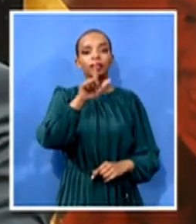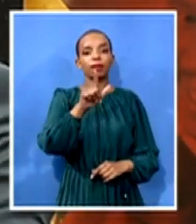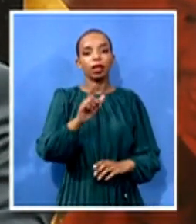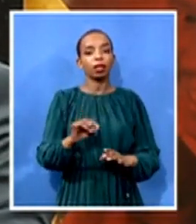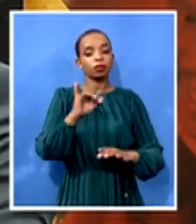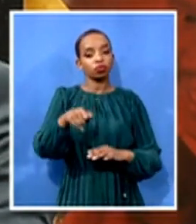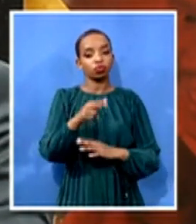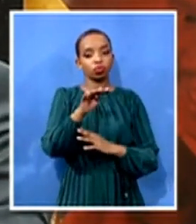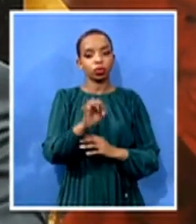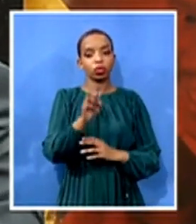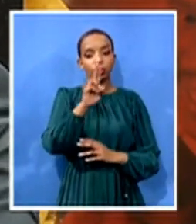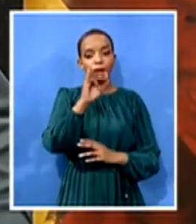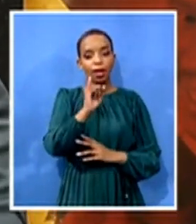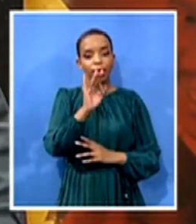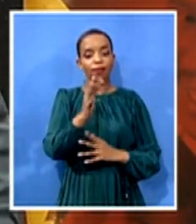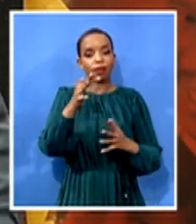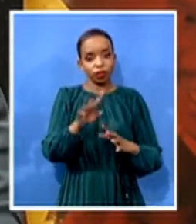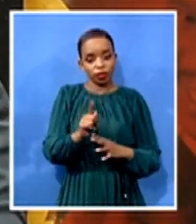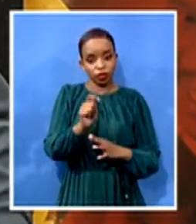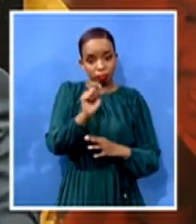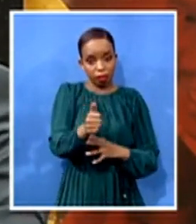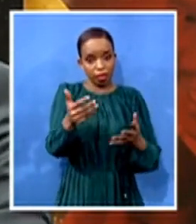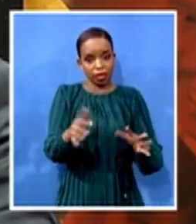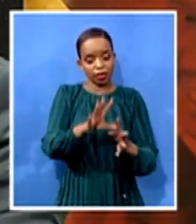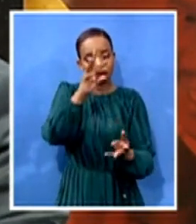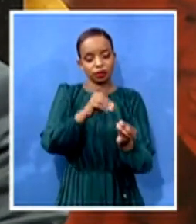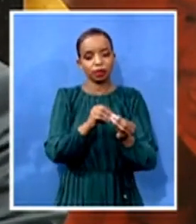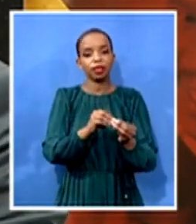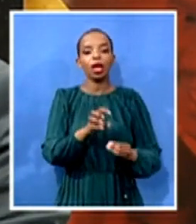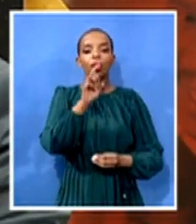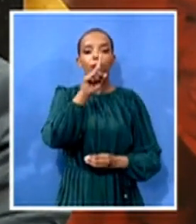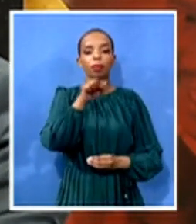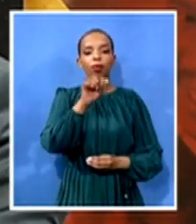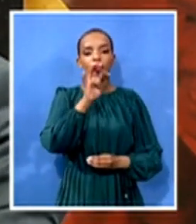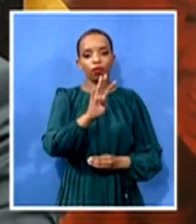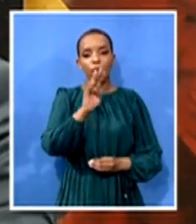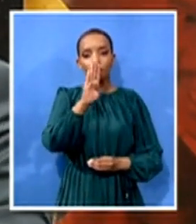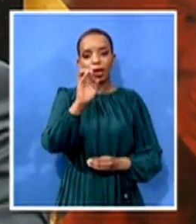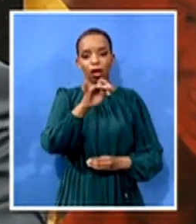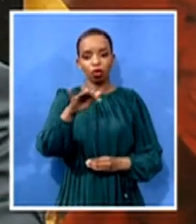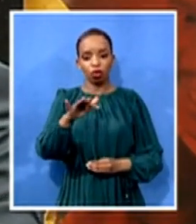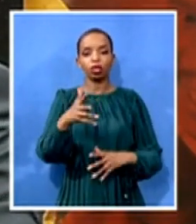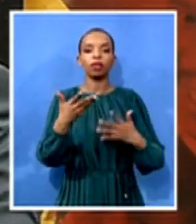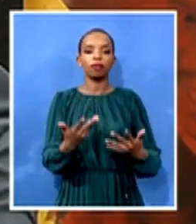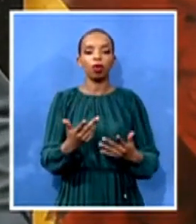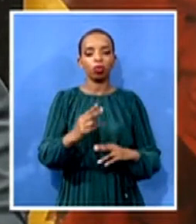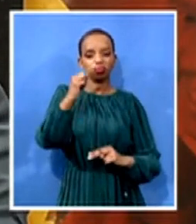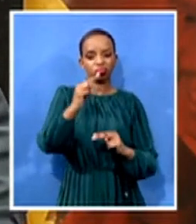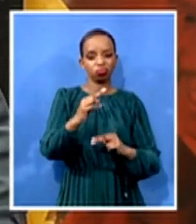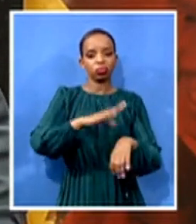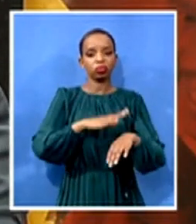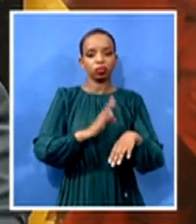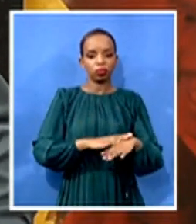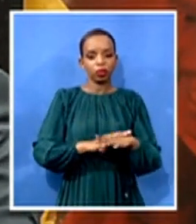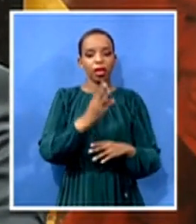a total of 1.4 billion of COVID-19 temporal employer-employee relief scheme to companies in